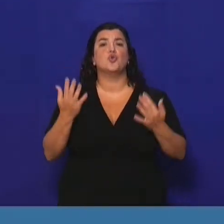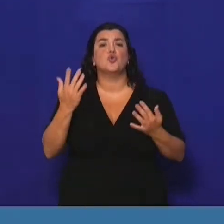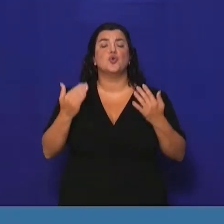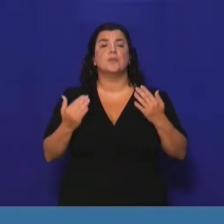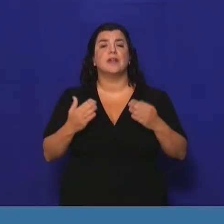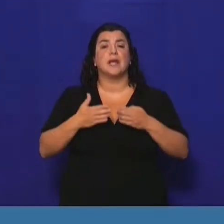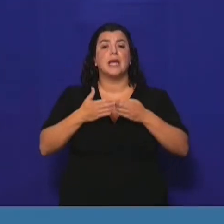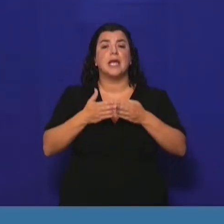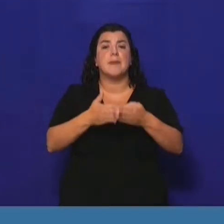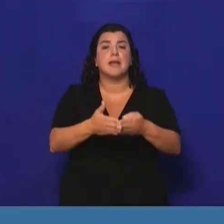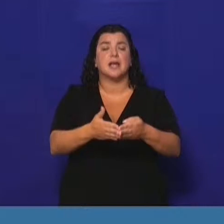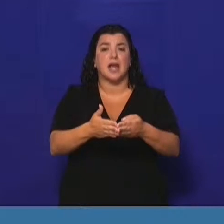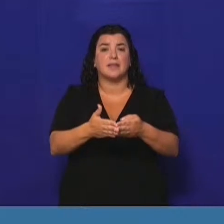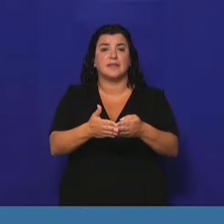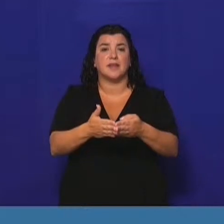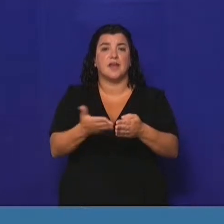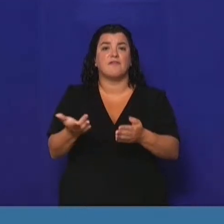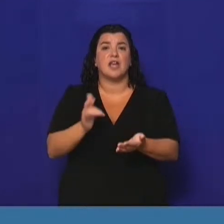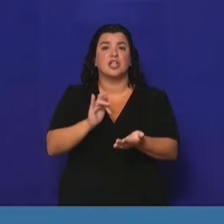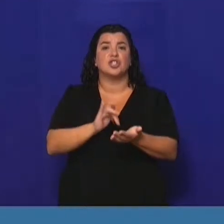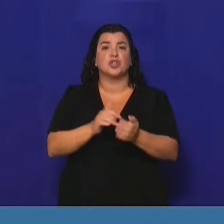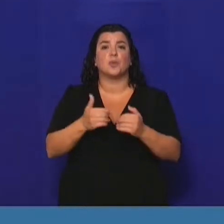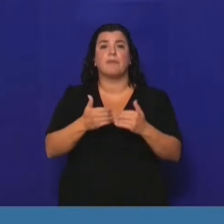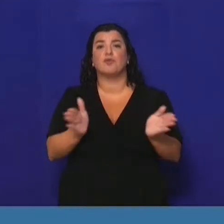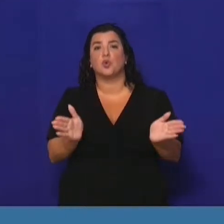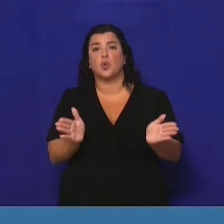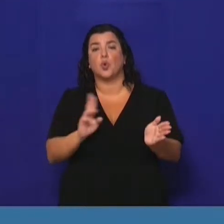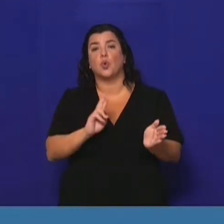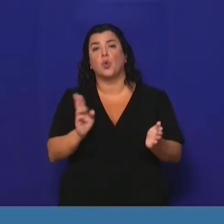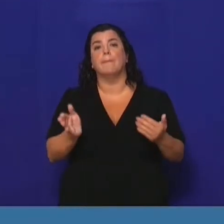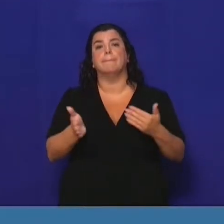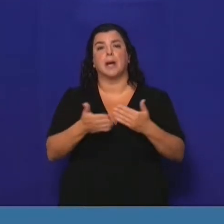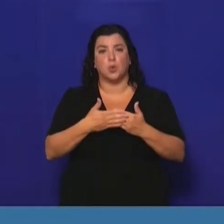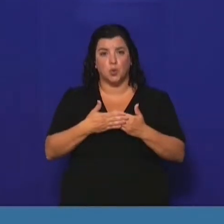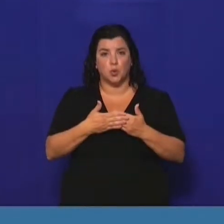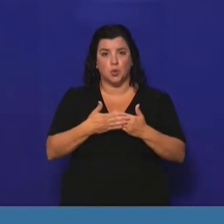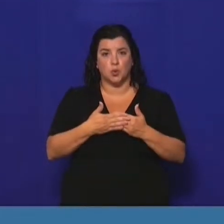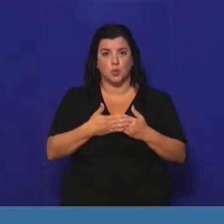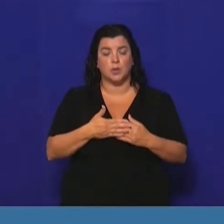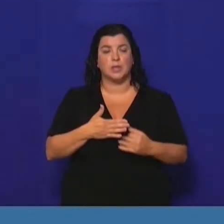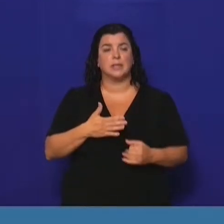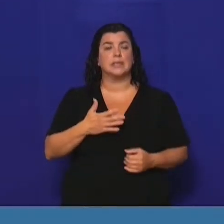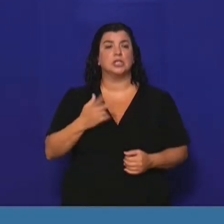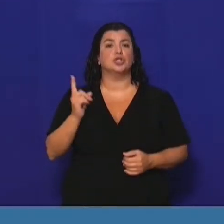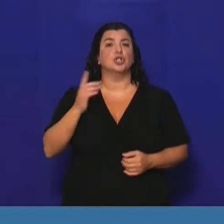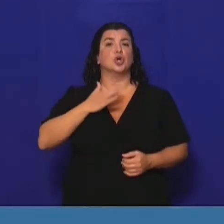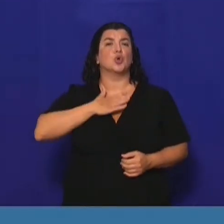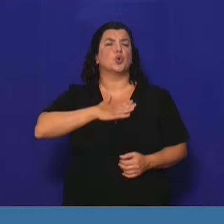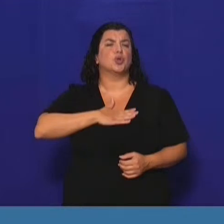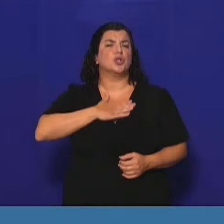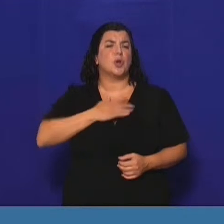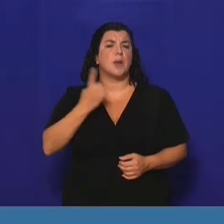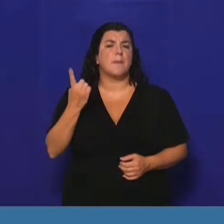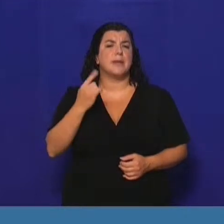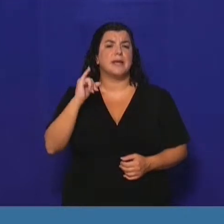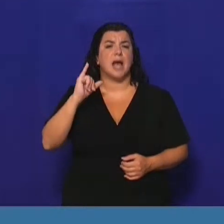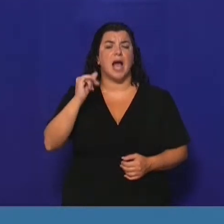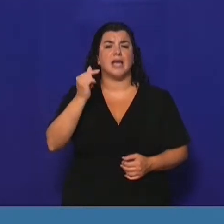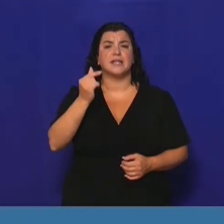pożittivi fiċ-ċentri miftuħa u magħluqa, il-kundizzjoni tal-pazjenti fl-ITU u